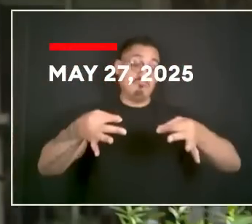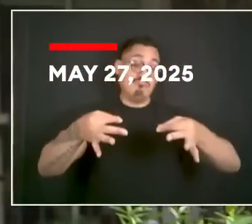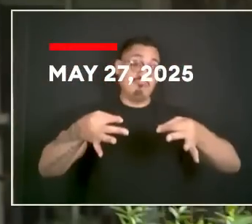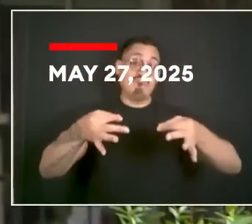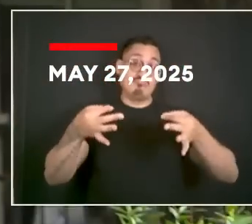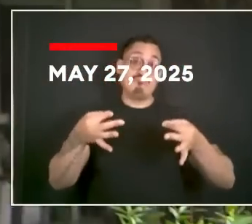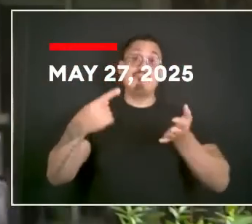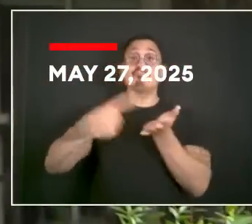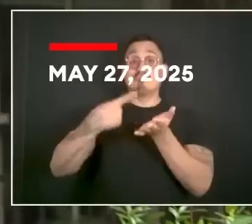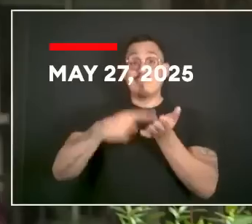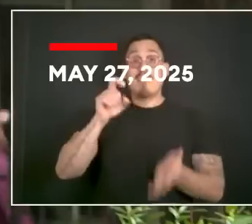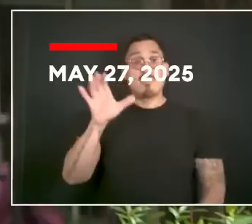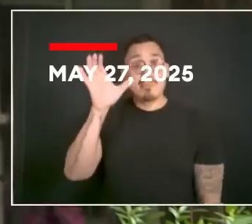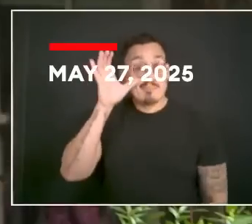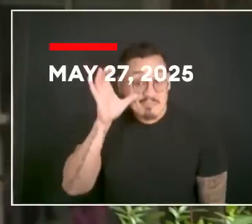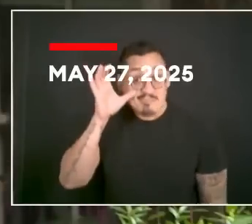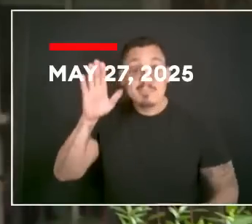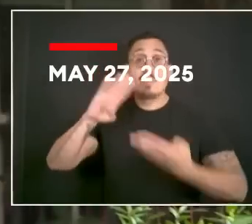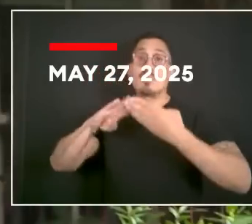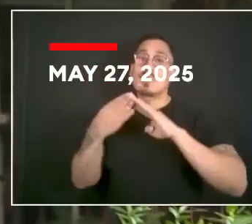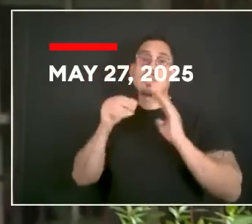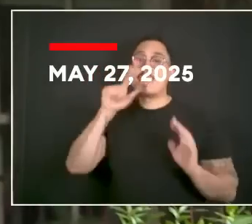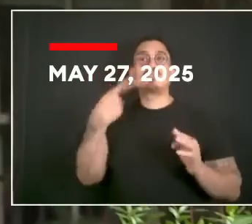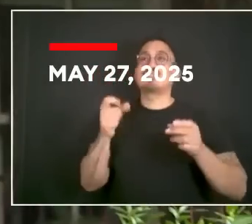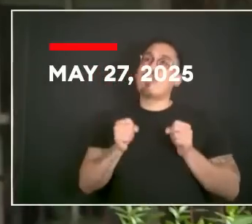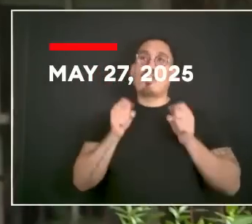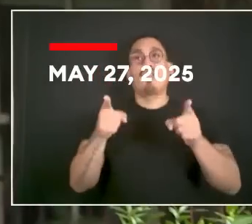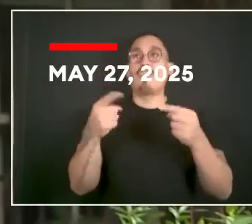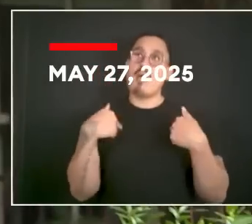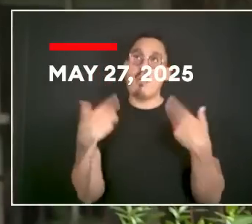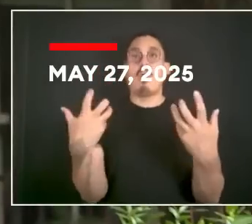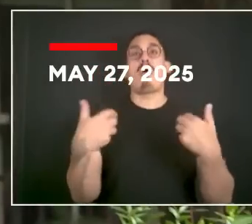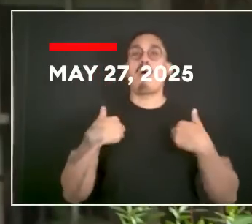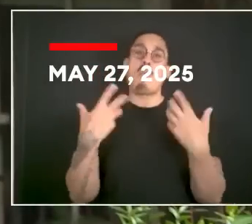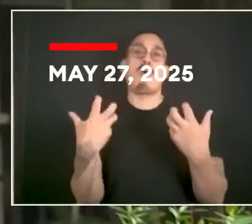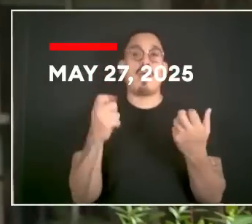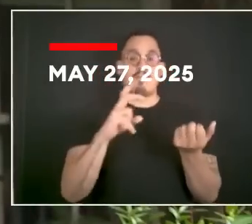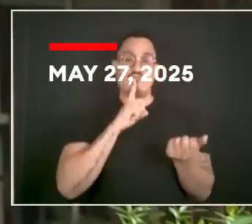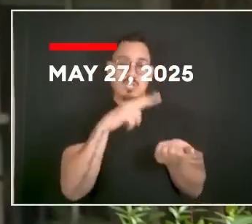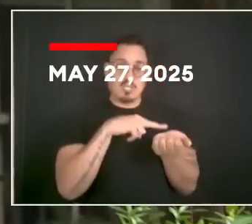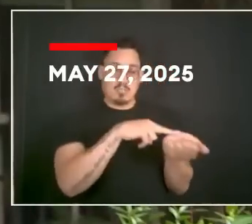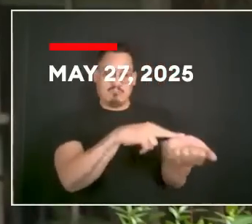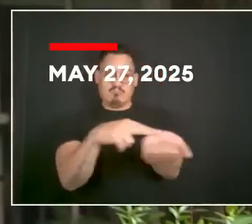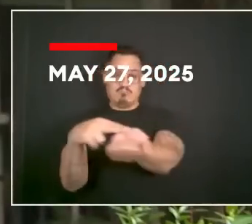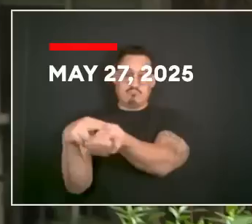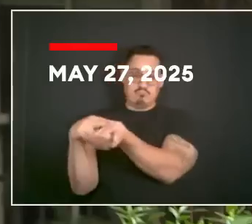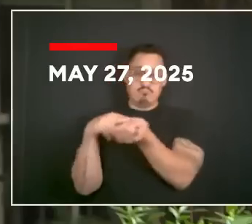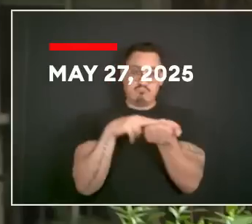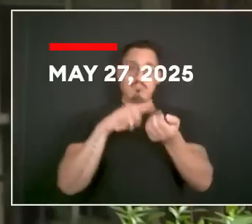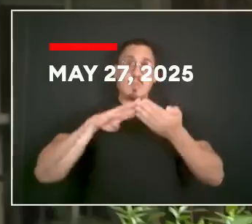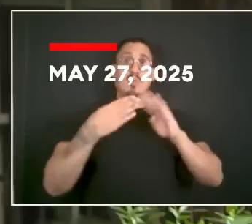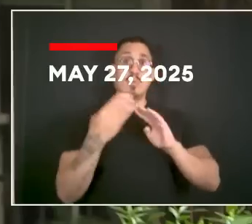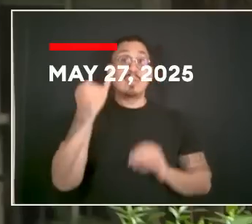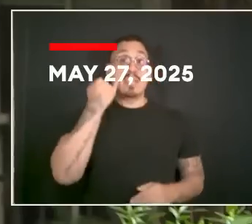not just do what you want to do. Because if you put a bike lane somewhere where communities overwhelmingly don't want them,